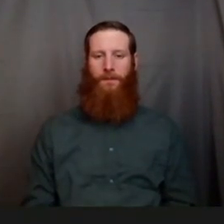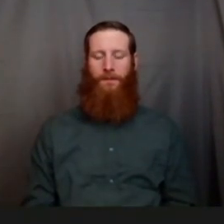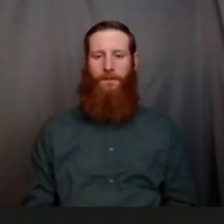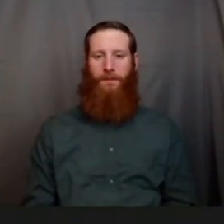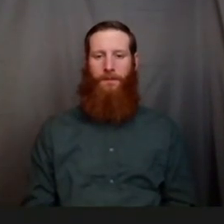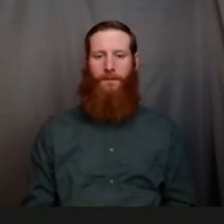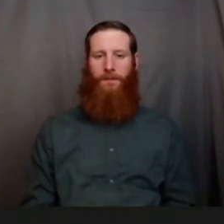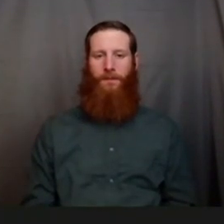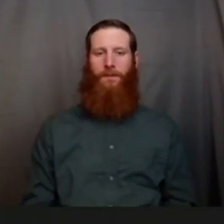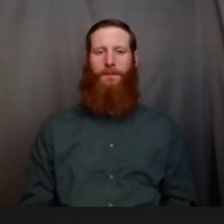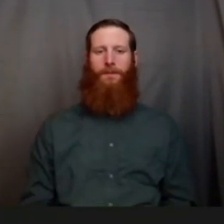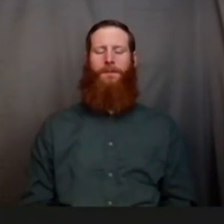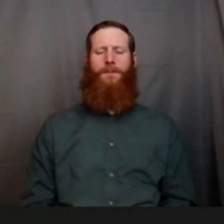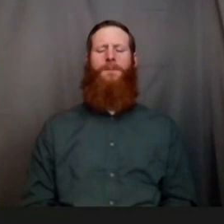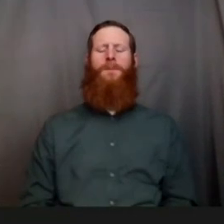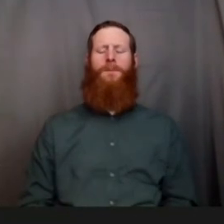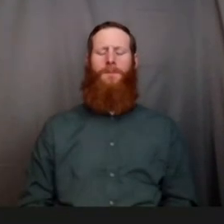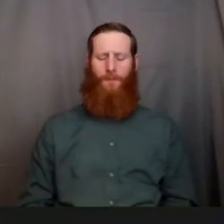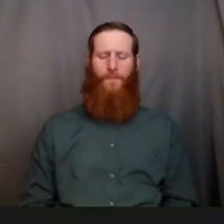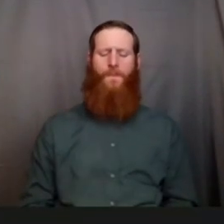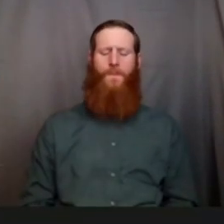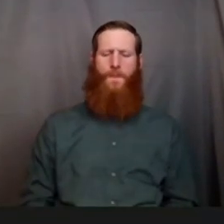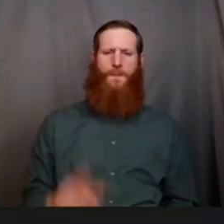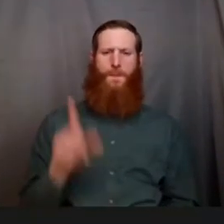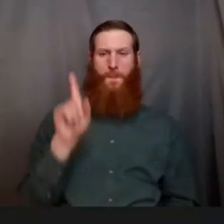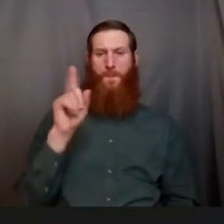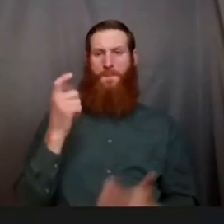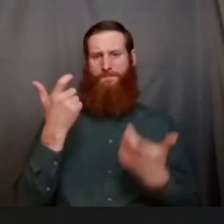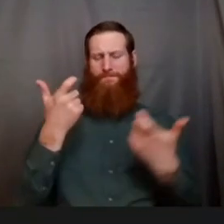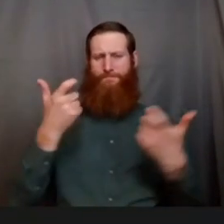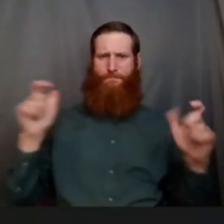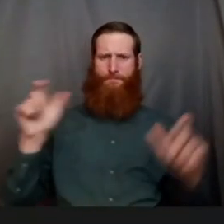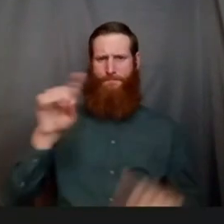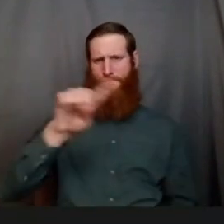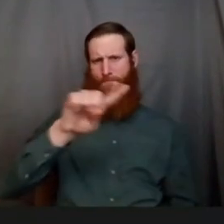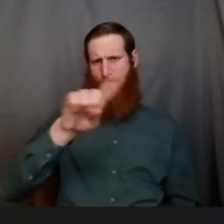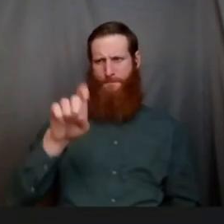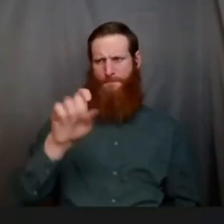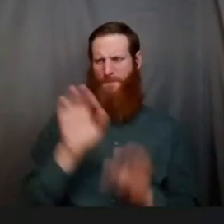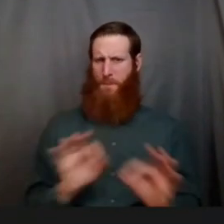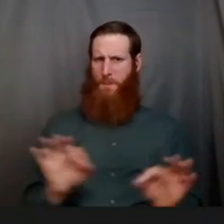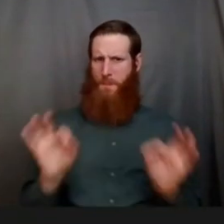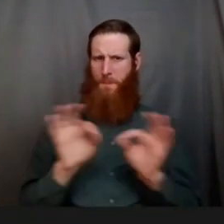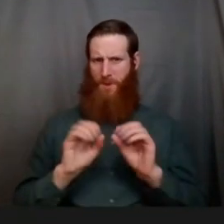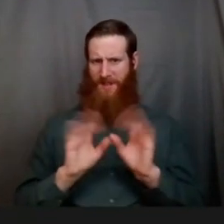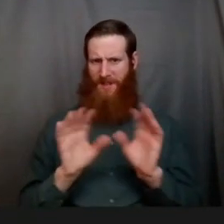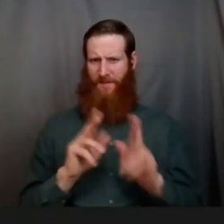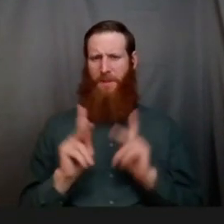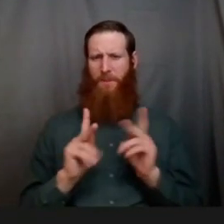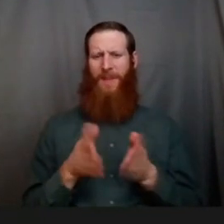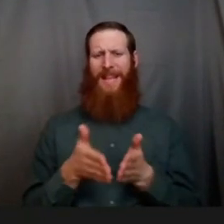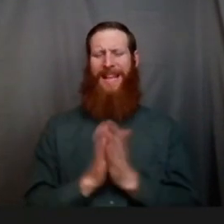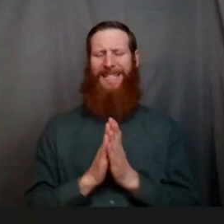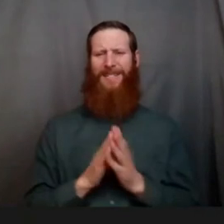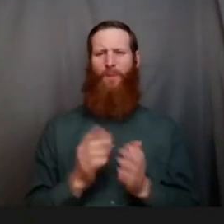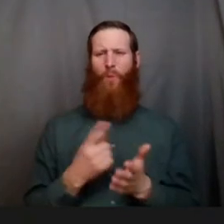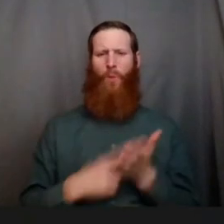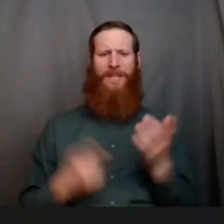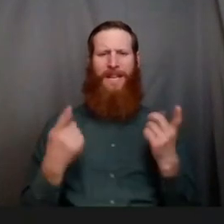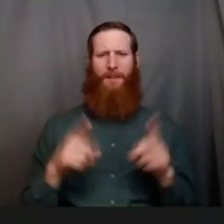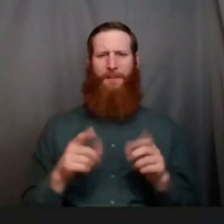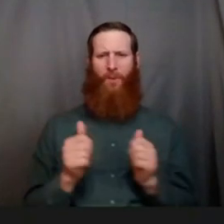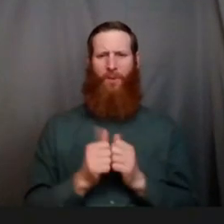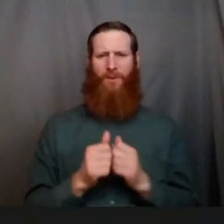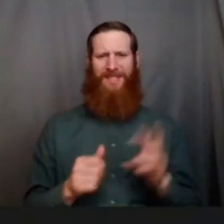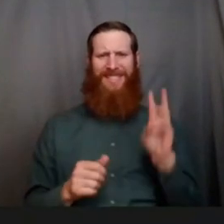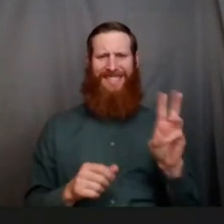I guess there is a big question, and I think it's important to clarify if people are asking about what's happening with 6 through 12.